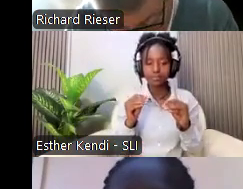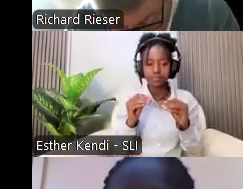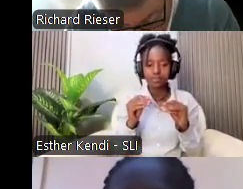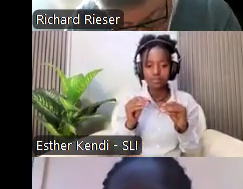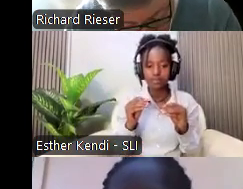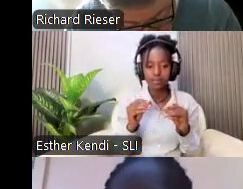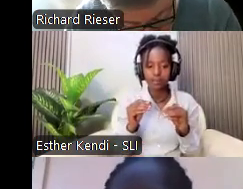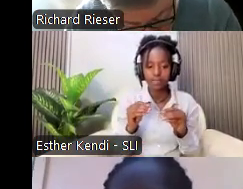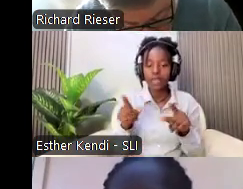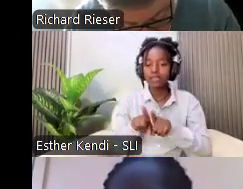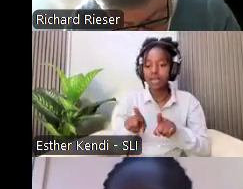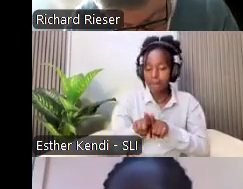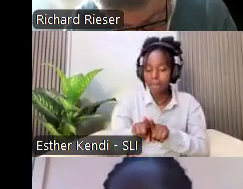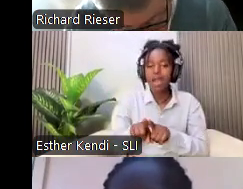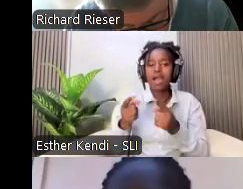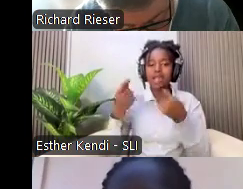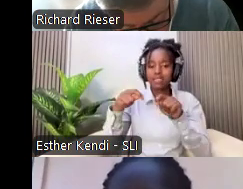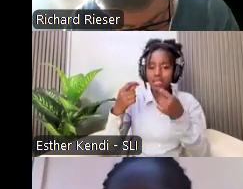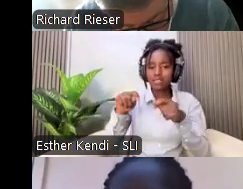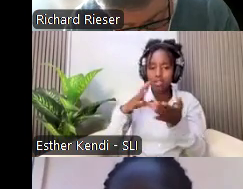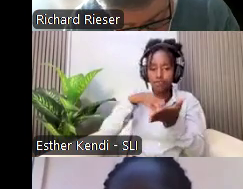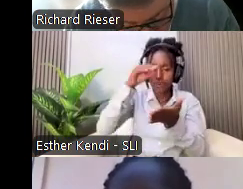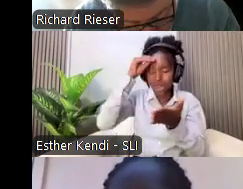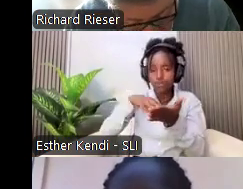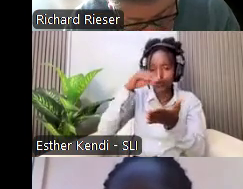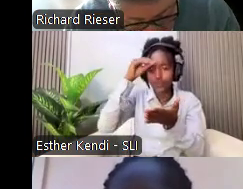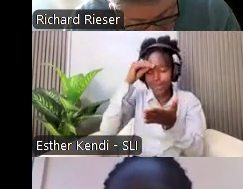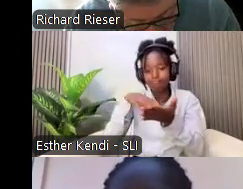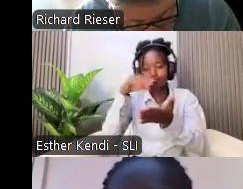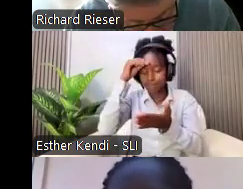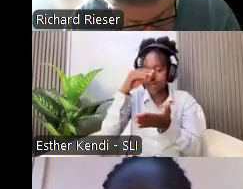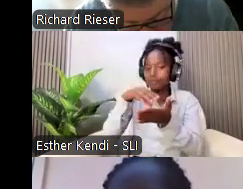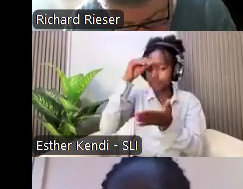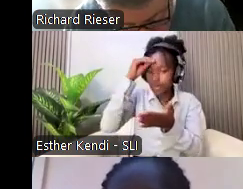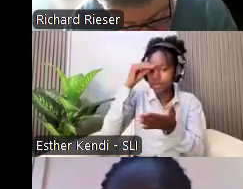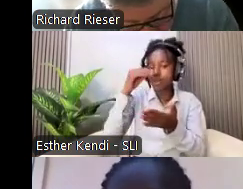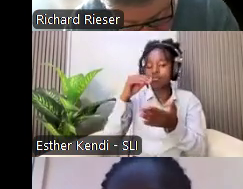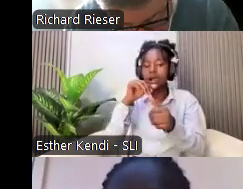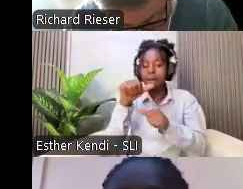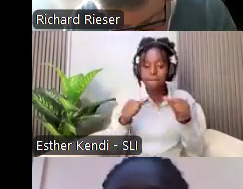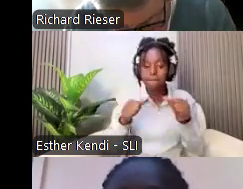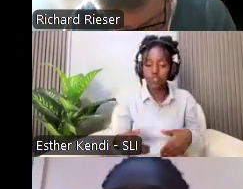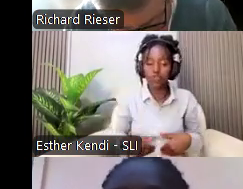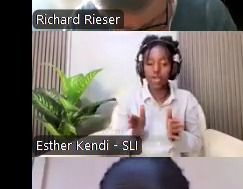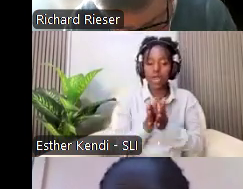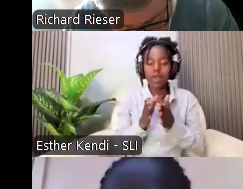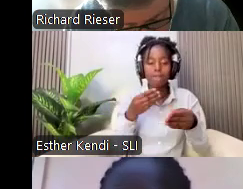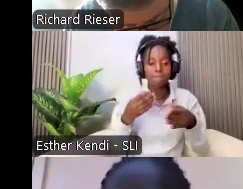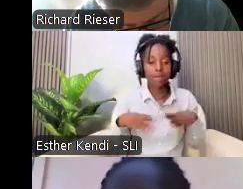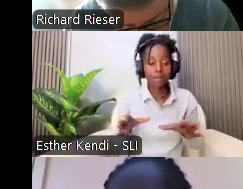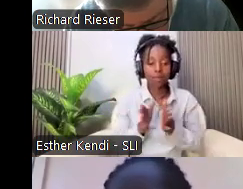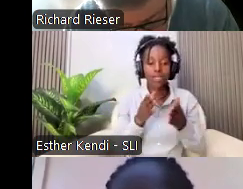where I was doing my first 2 courses from an institution for youth or persons with disabilities. I was their guild